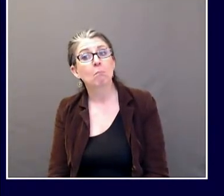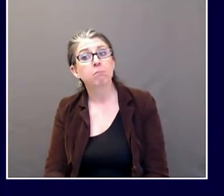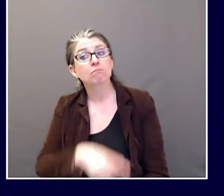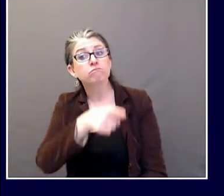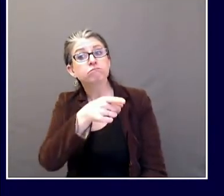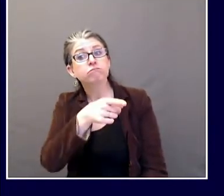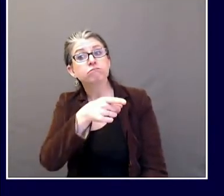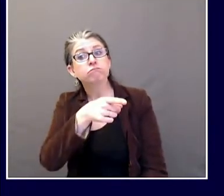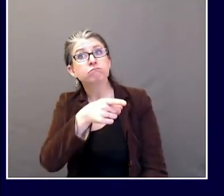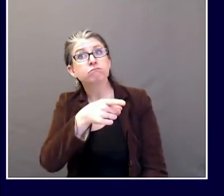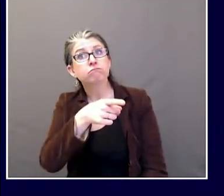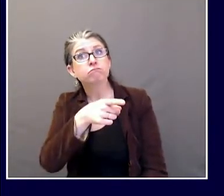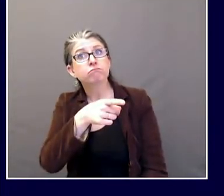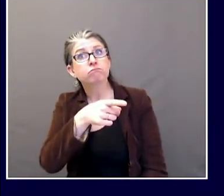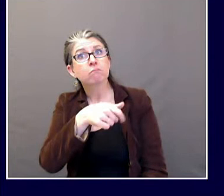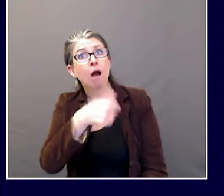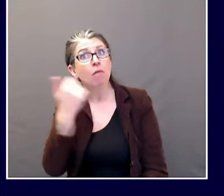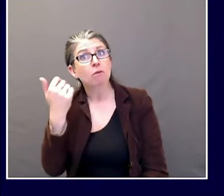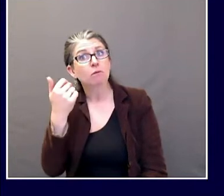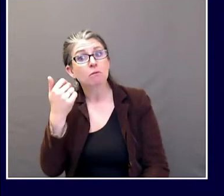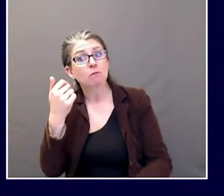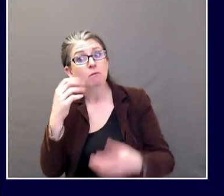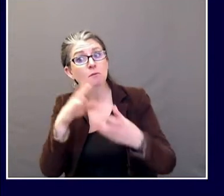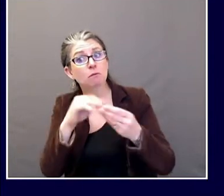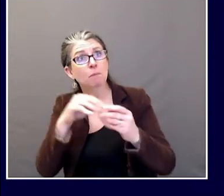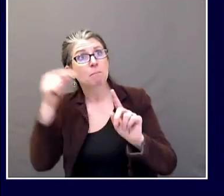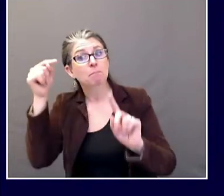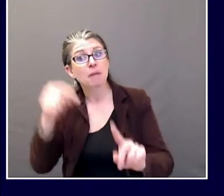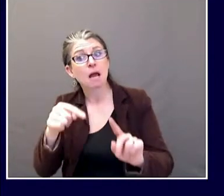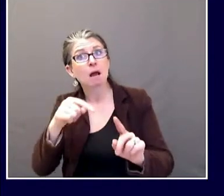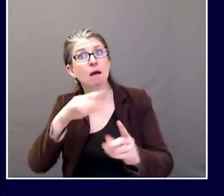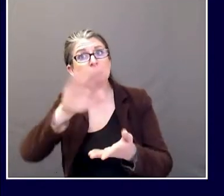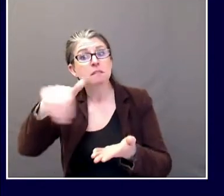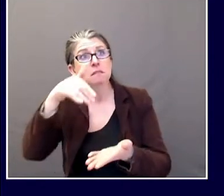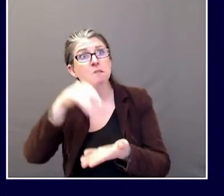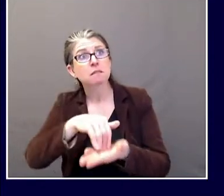sort of, stick it out until the